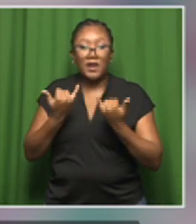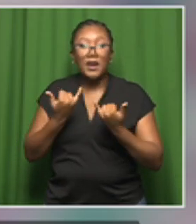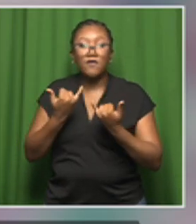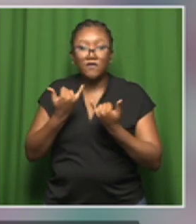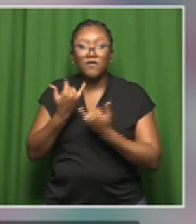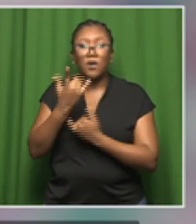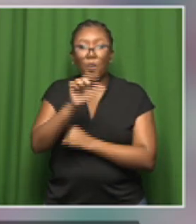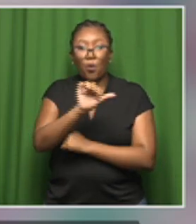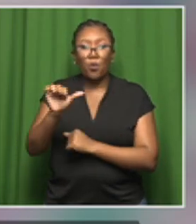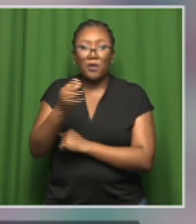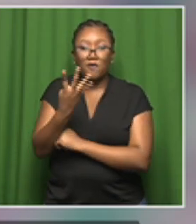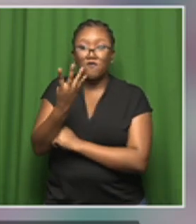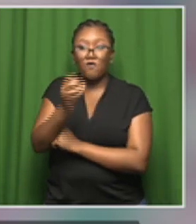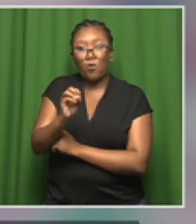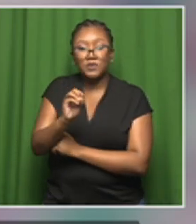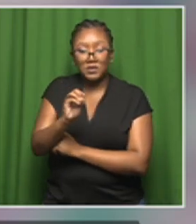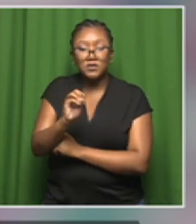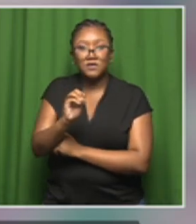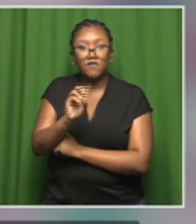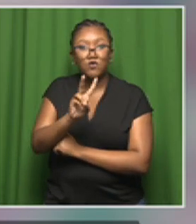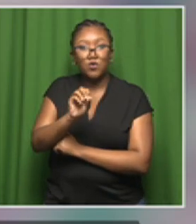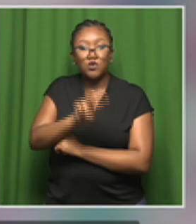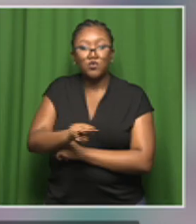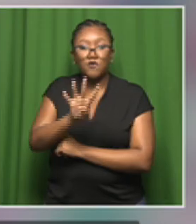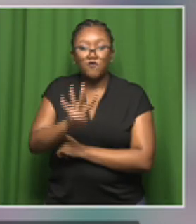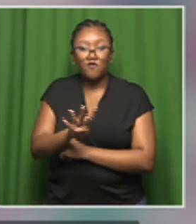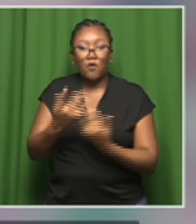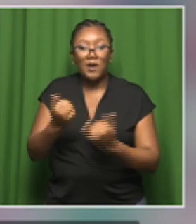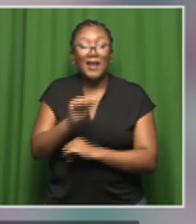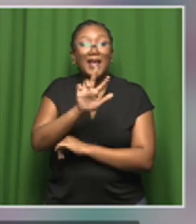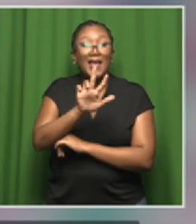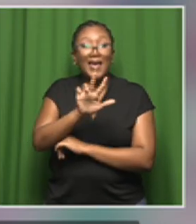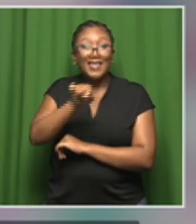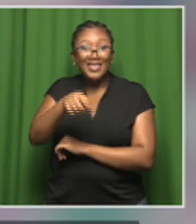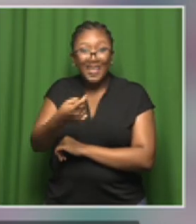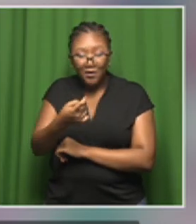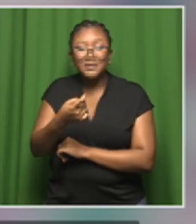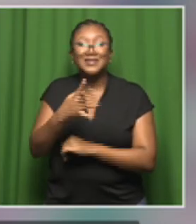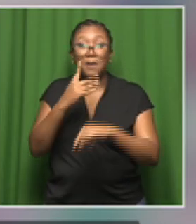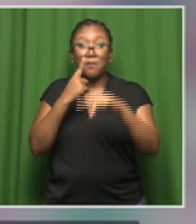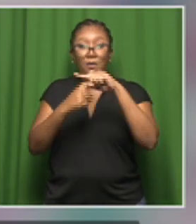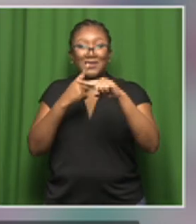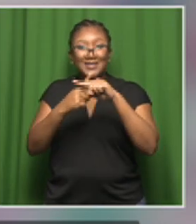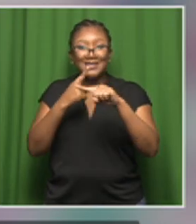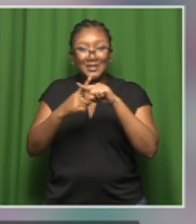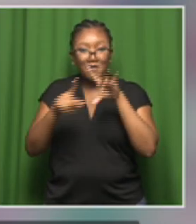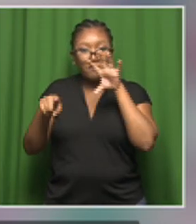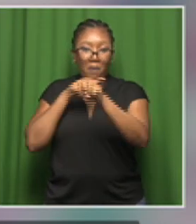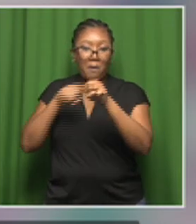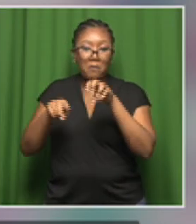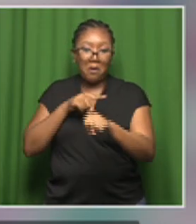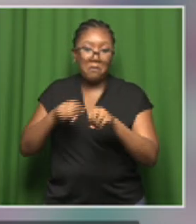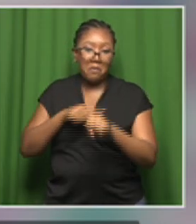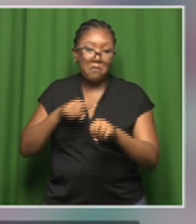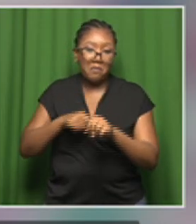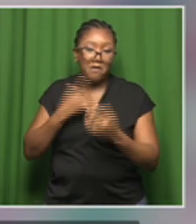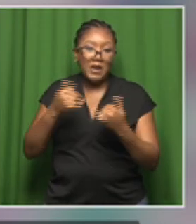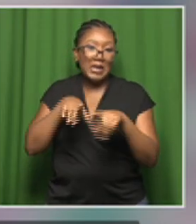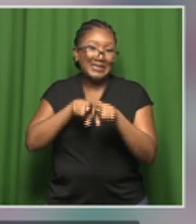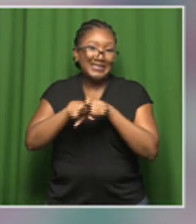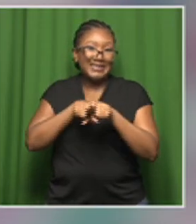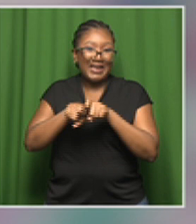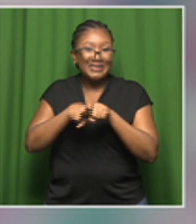on 2024, over 8,700 positive cases were identified in a test that measures the levels